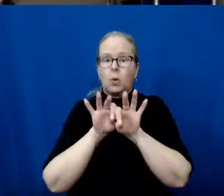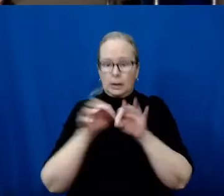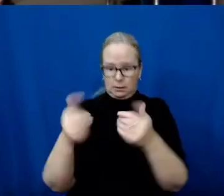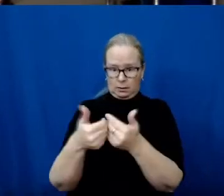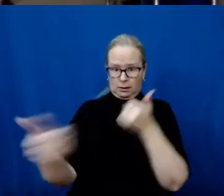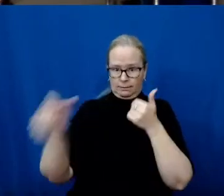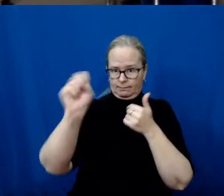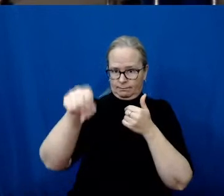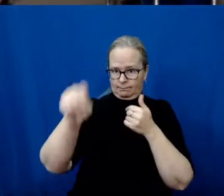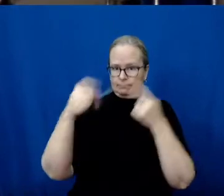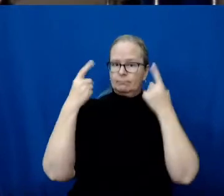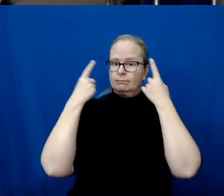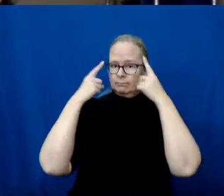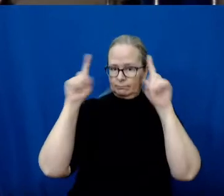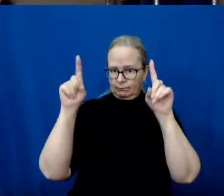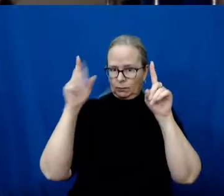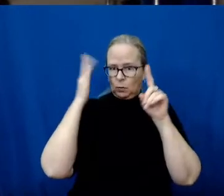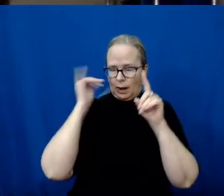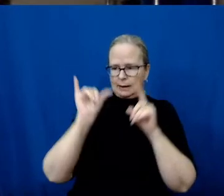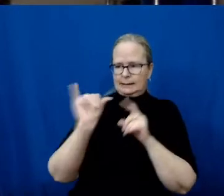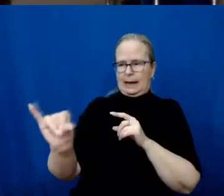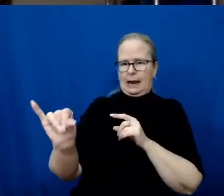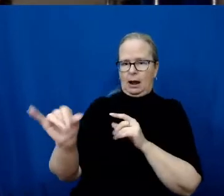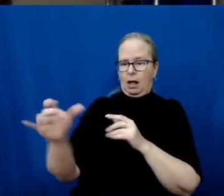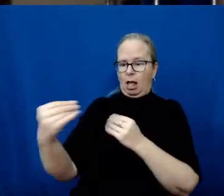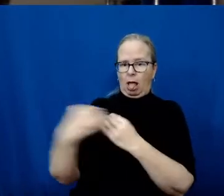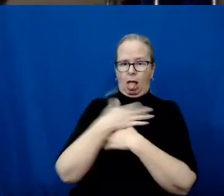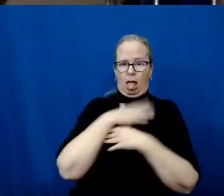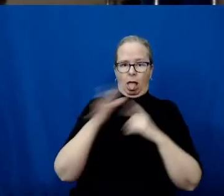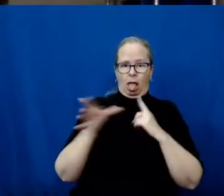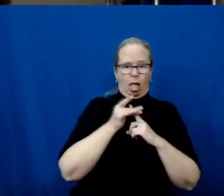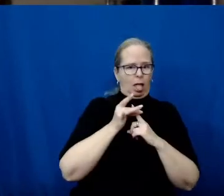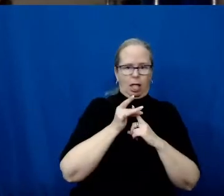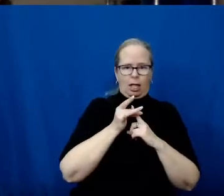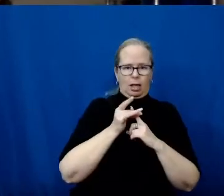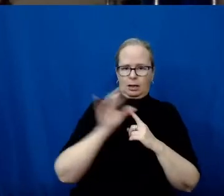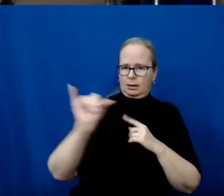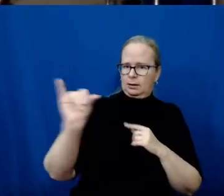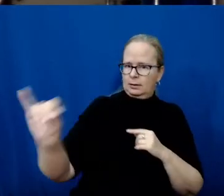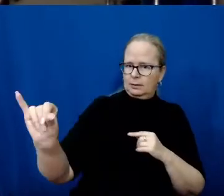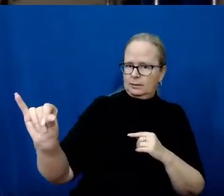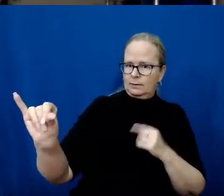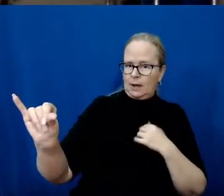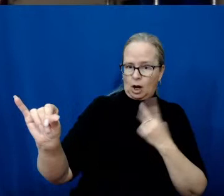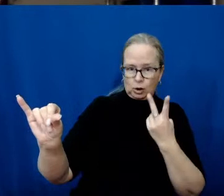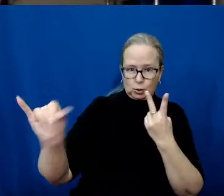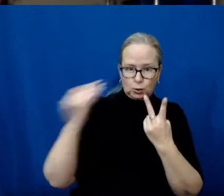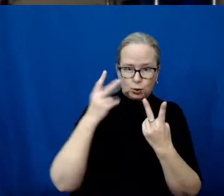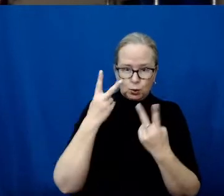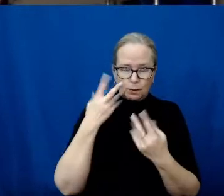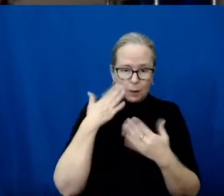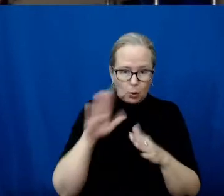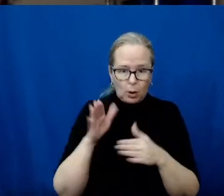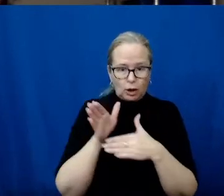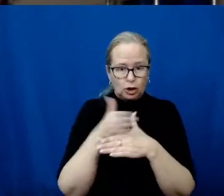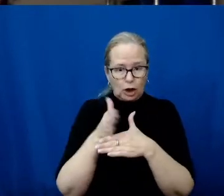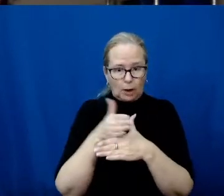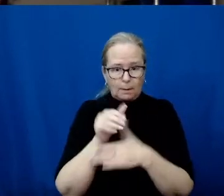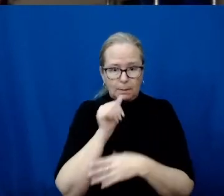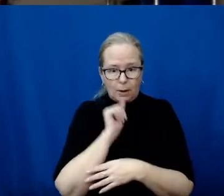And it's really just about understanding where the air goes and where you need to keep it. And so it's doable in different